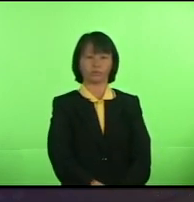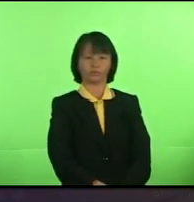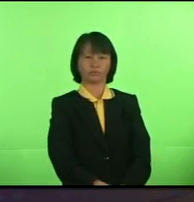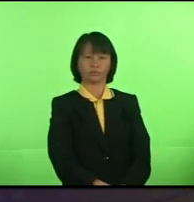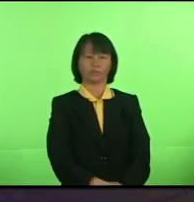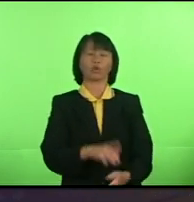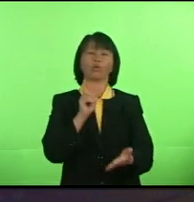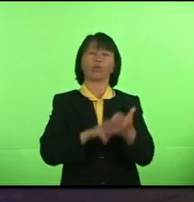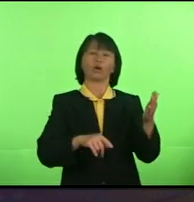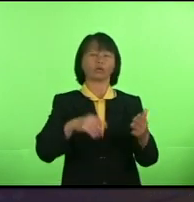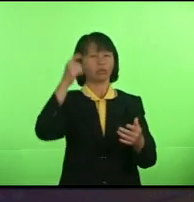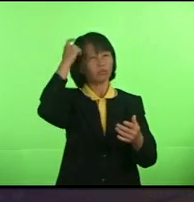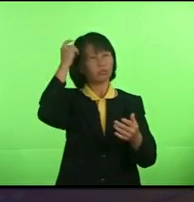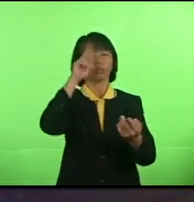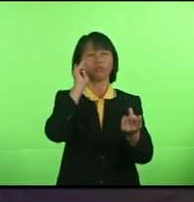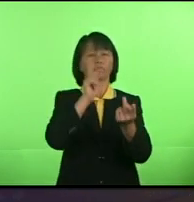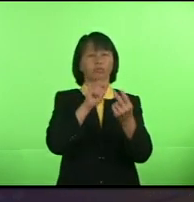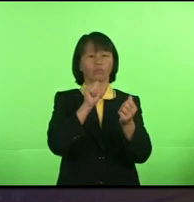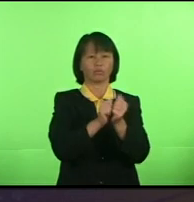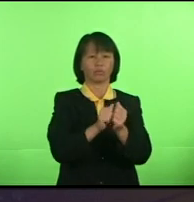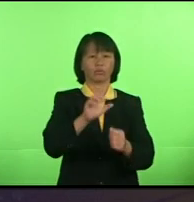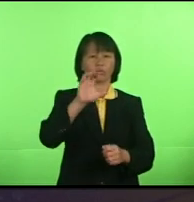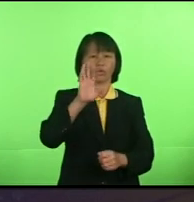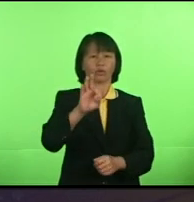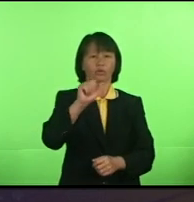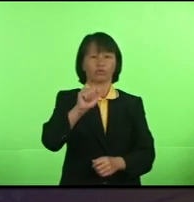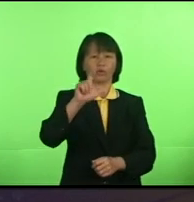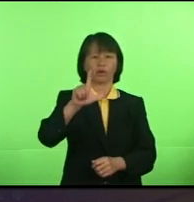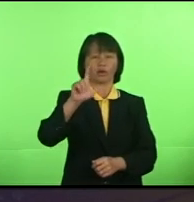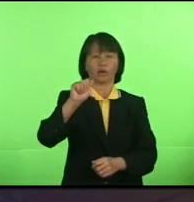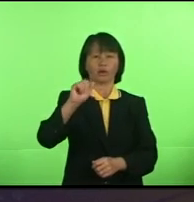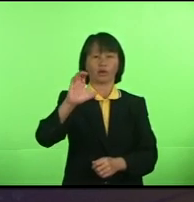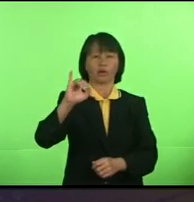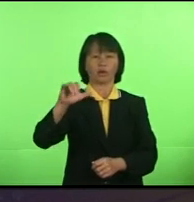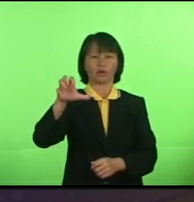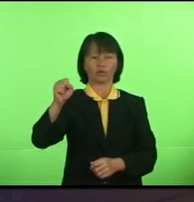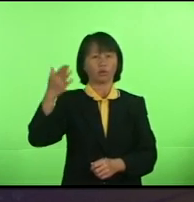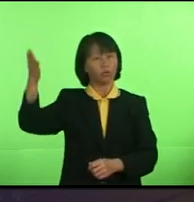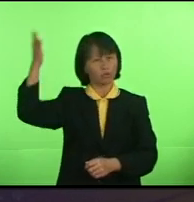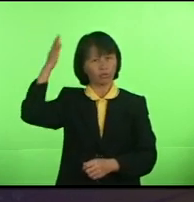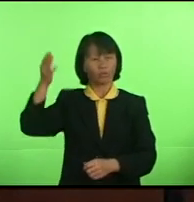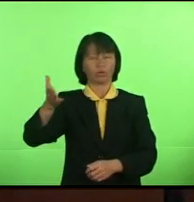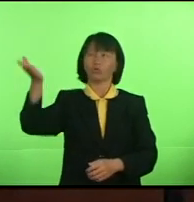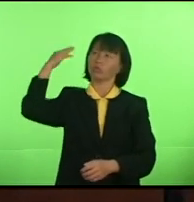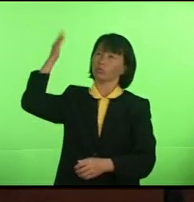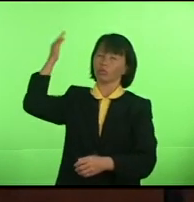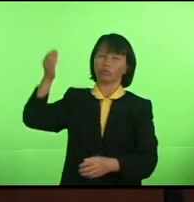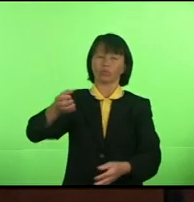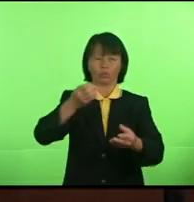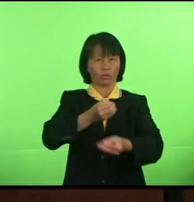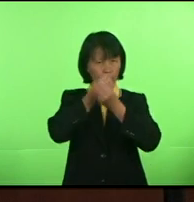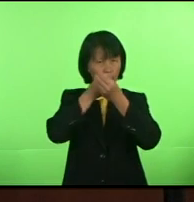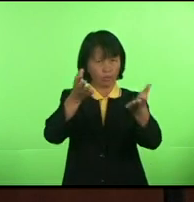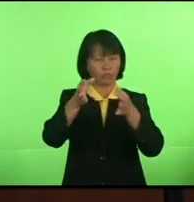are logical fallacies? I have mentioned the word fallacies before in the previous slides. So